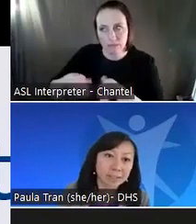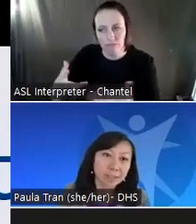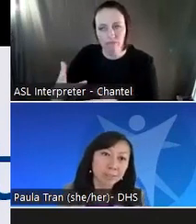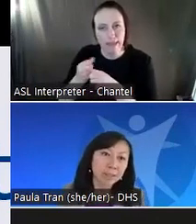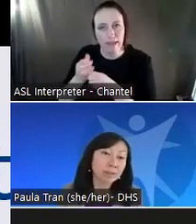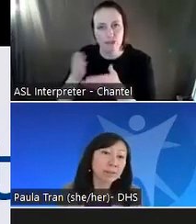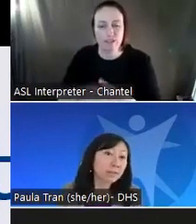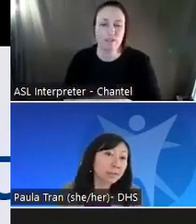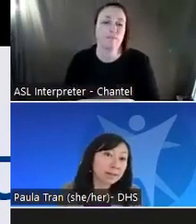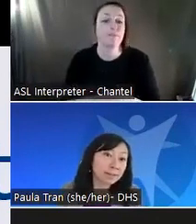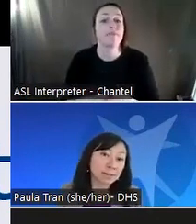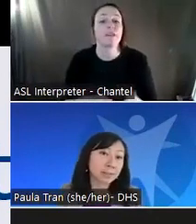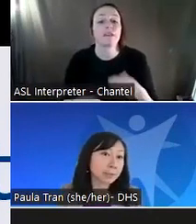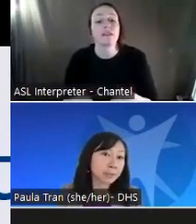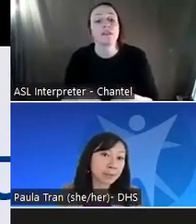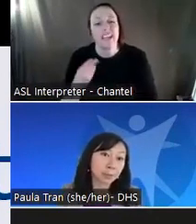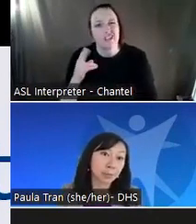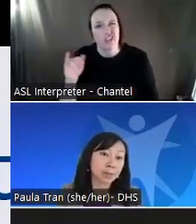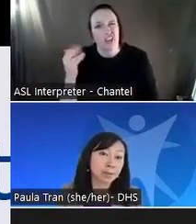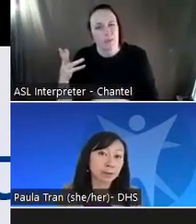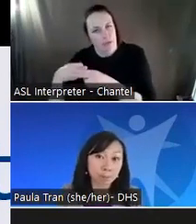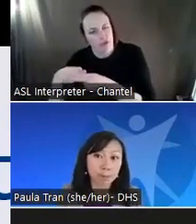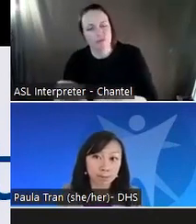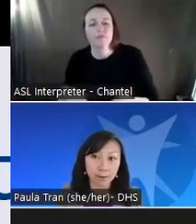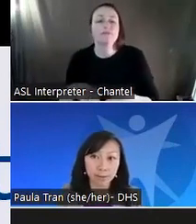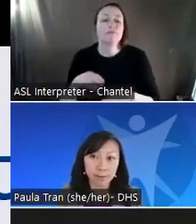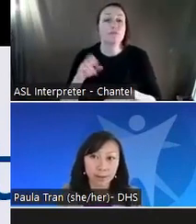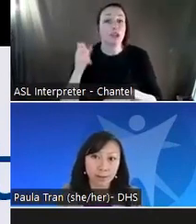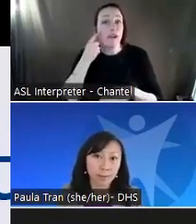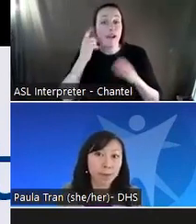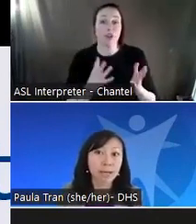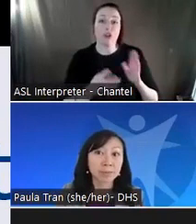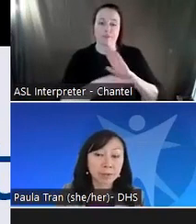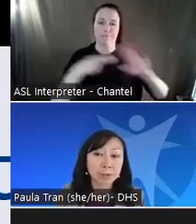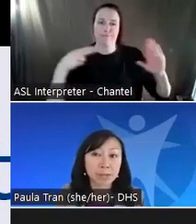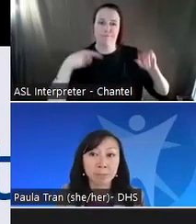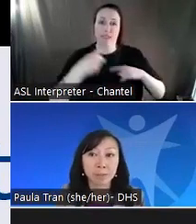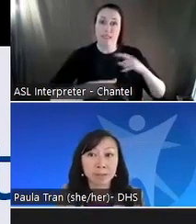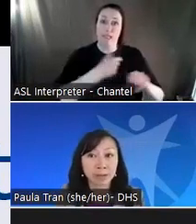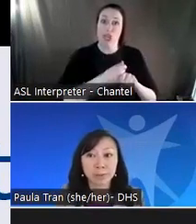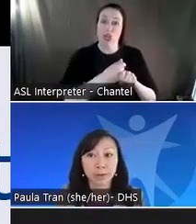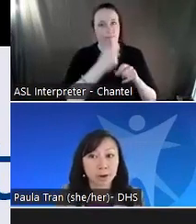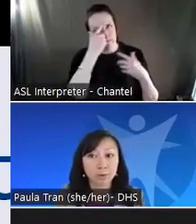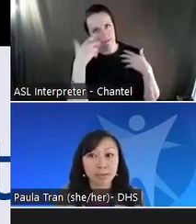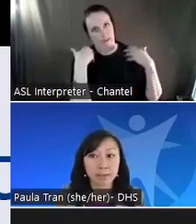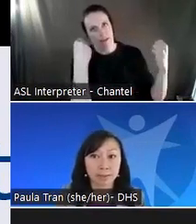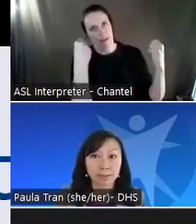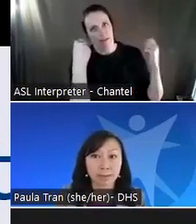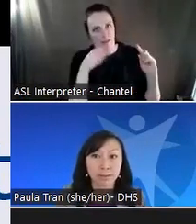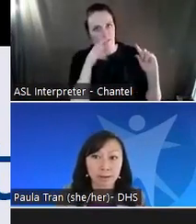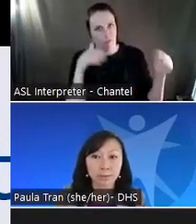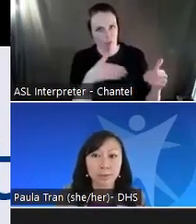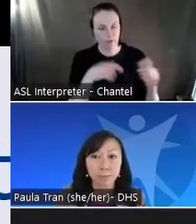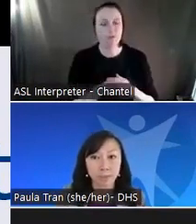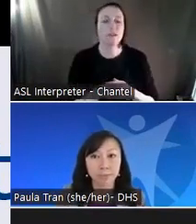As HJ just mentioned, the governor has declared 2023 the year of mental health. The past few years have been tough on all Wisconsinites,